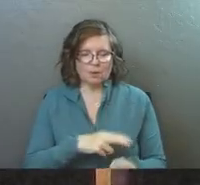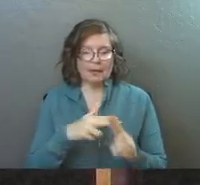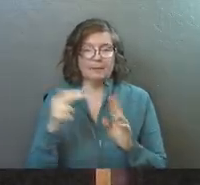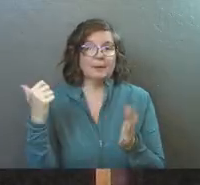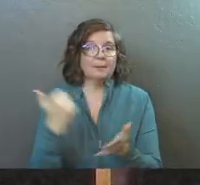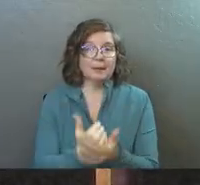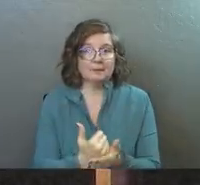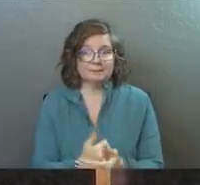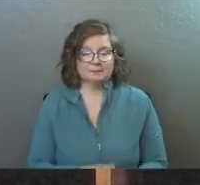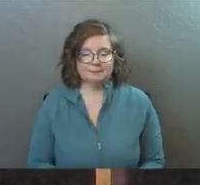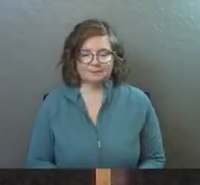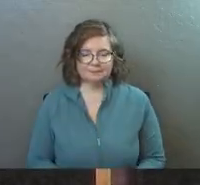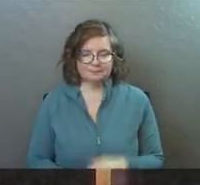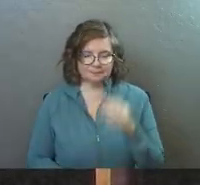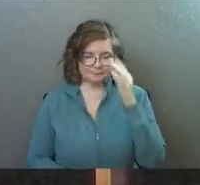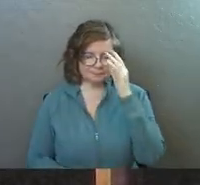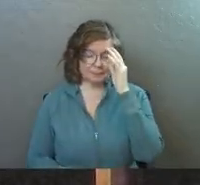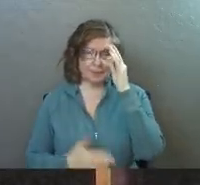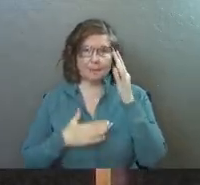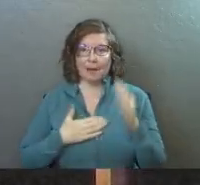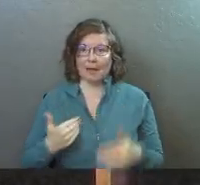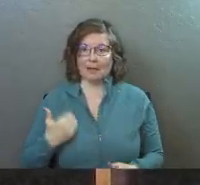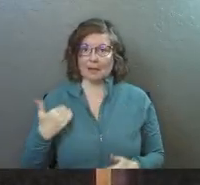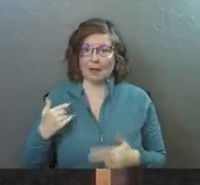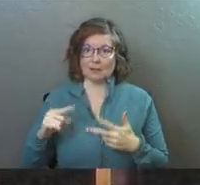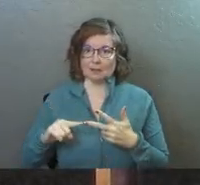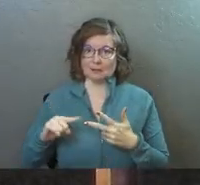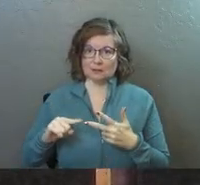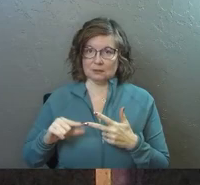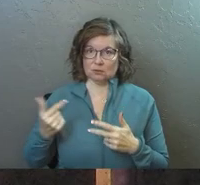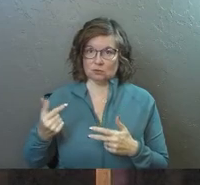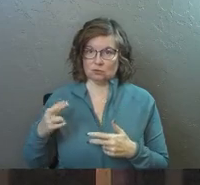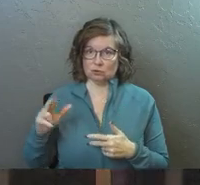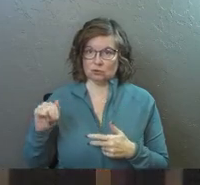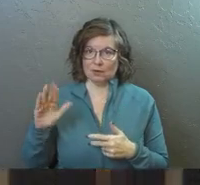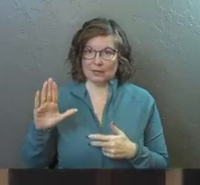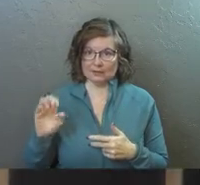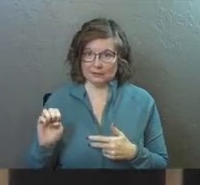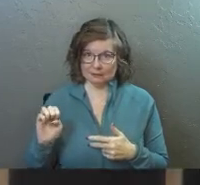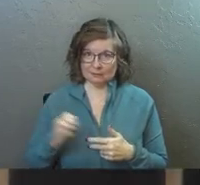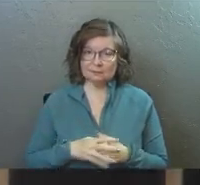Amen. My youngest, Gracie,